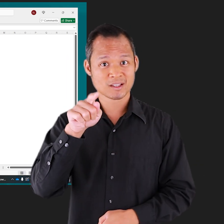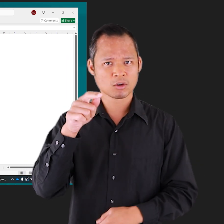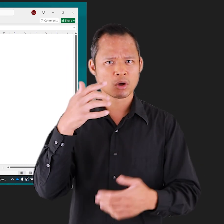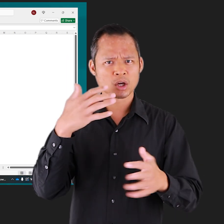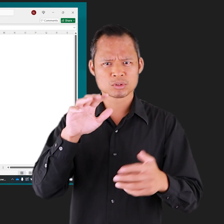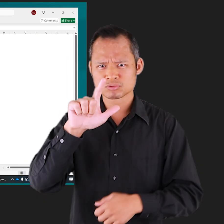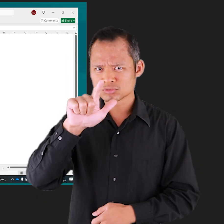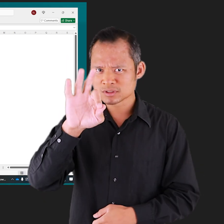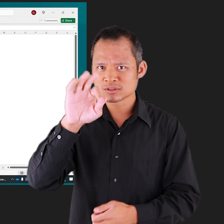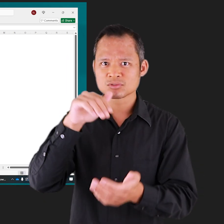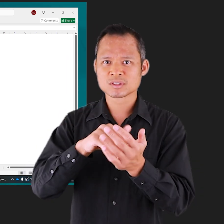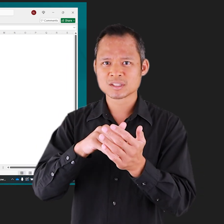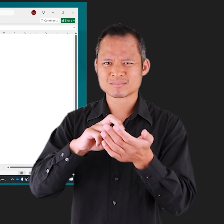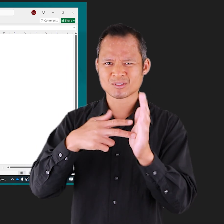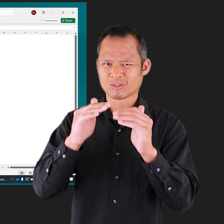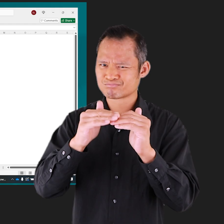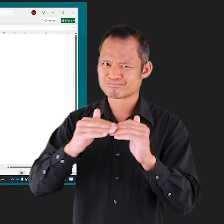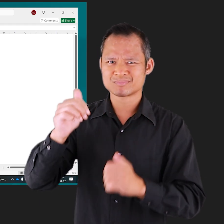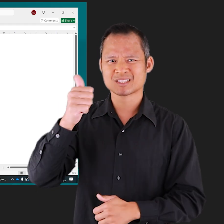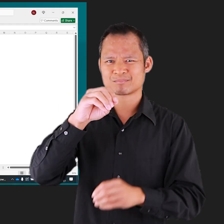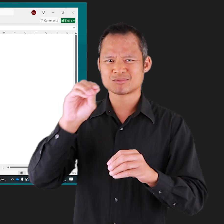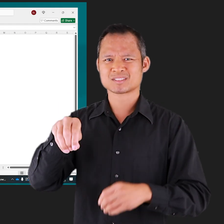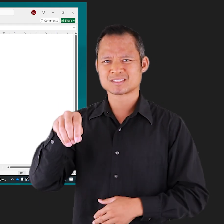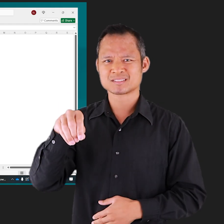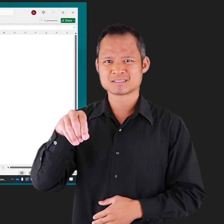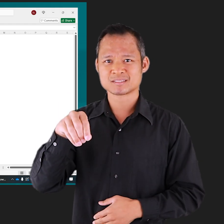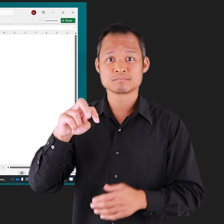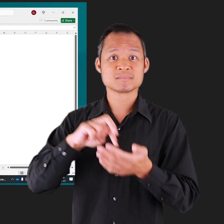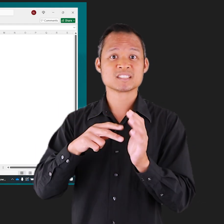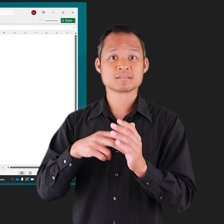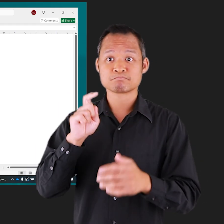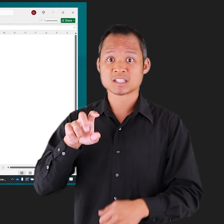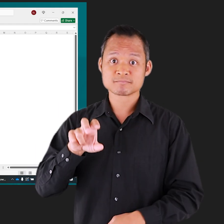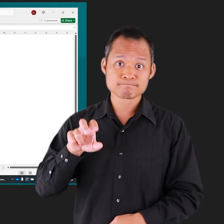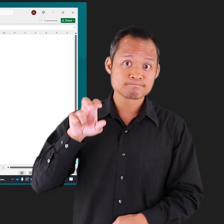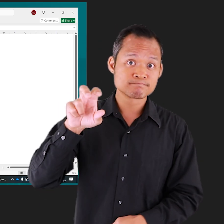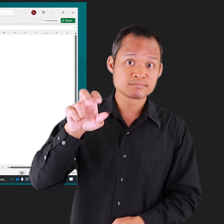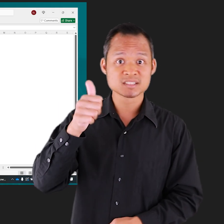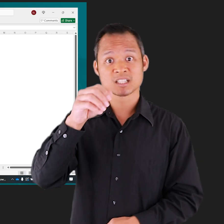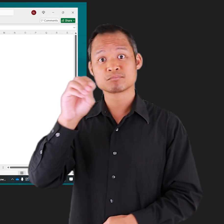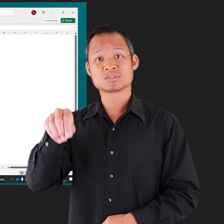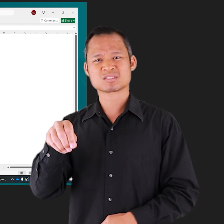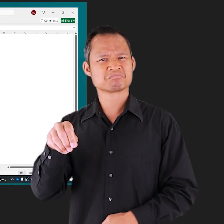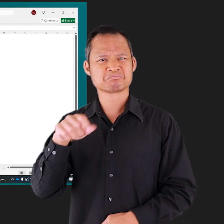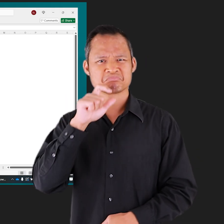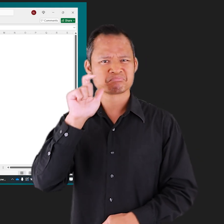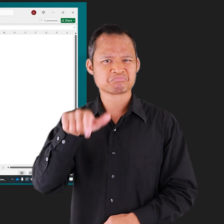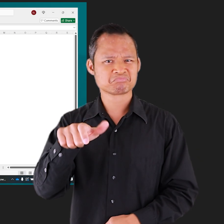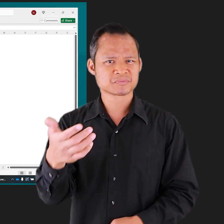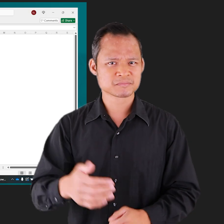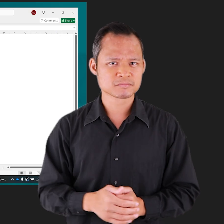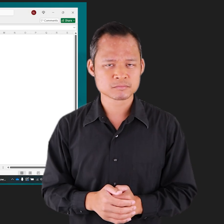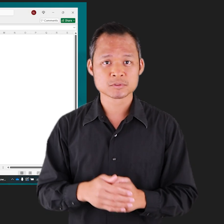input. In this case, the amount is over $29,000 and exceeds the 10%, so that they are not obligated to pay any more